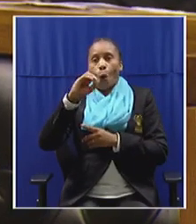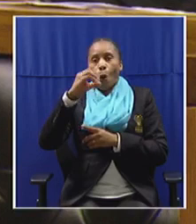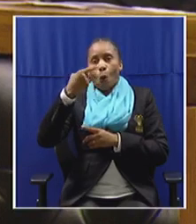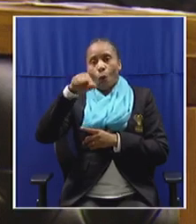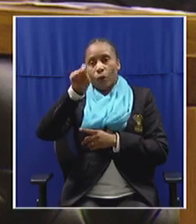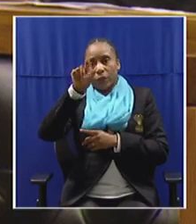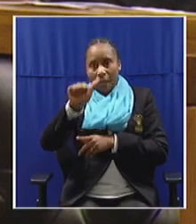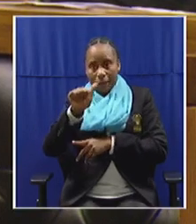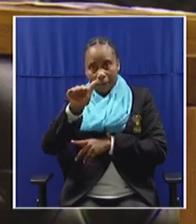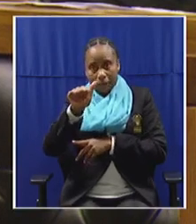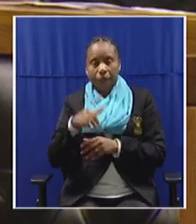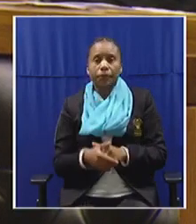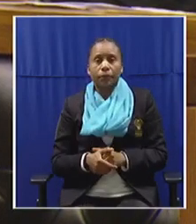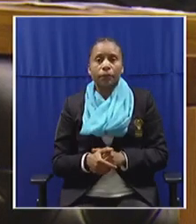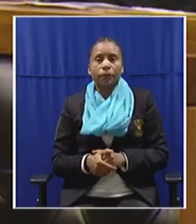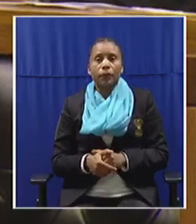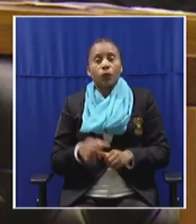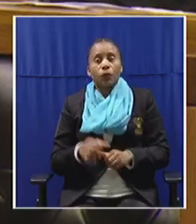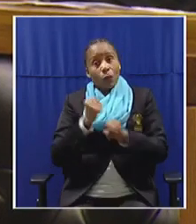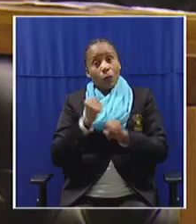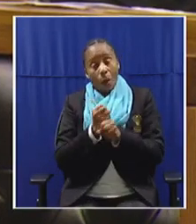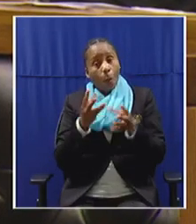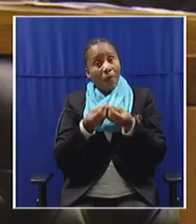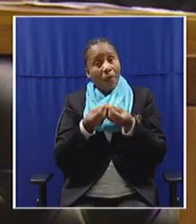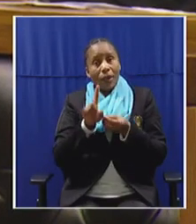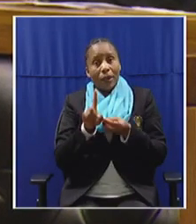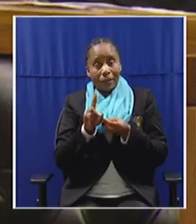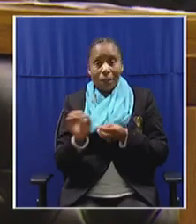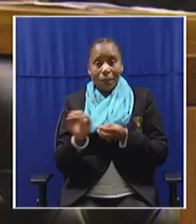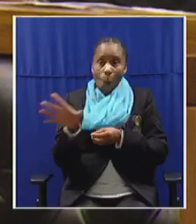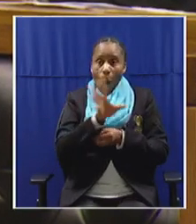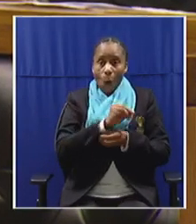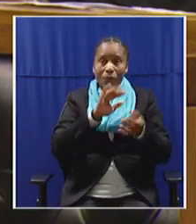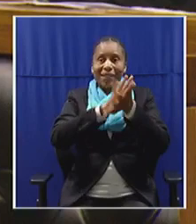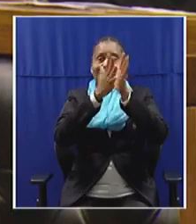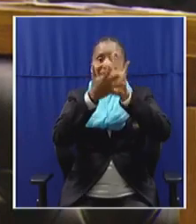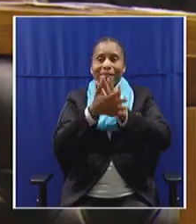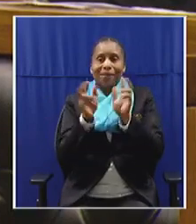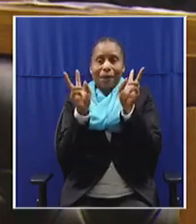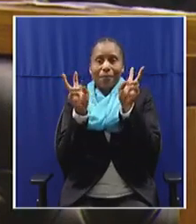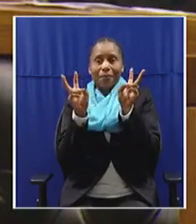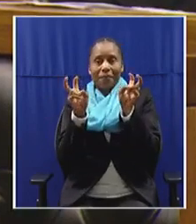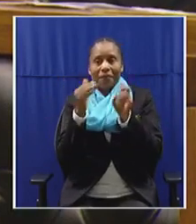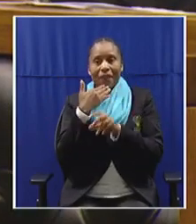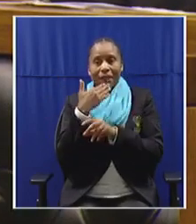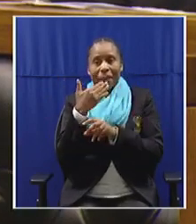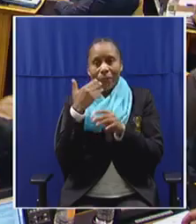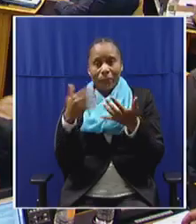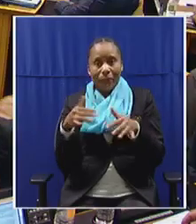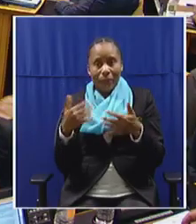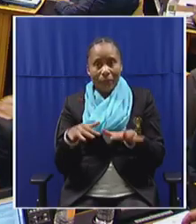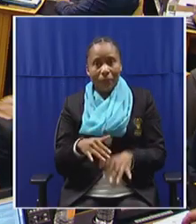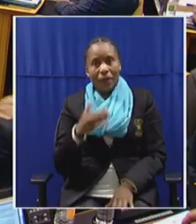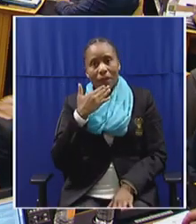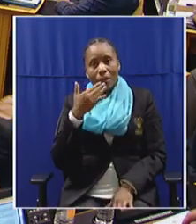Traditional Affairs, to deal with all disaster matters. Thank you very much. Thank you,